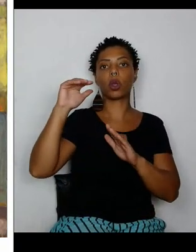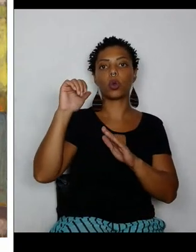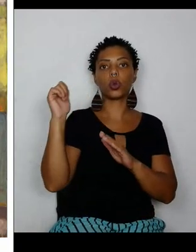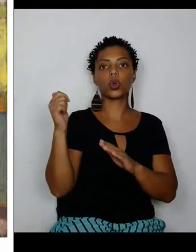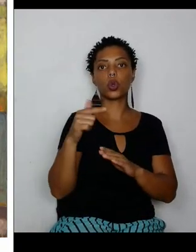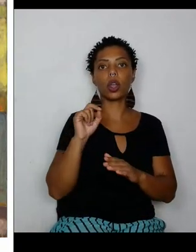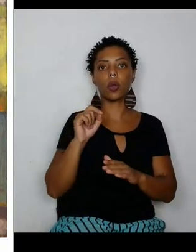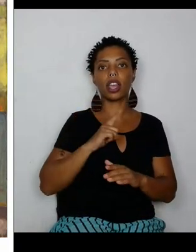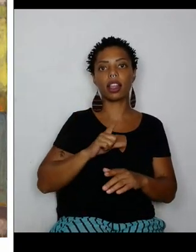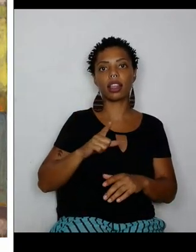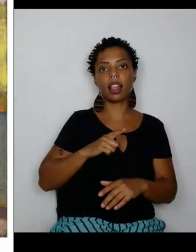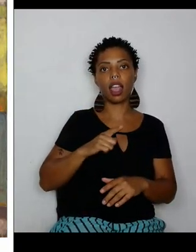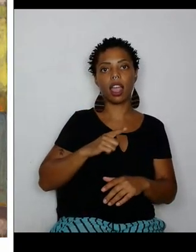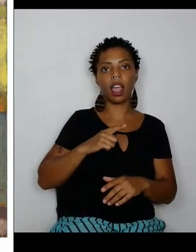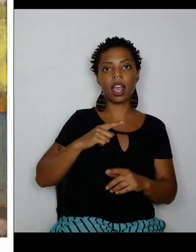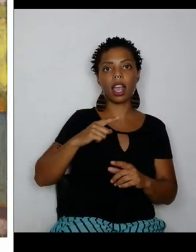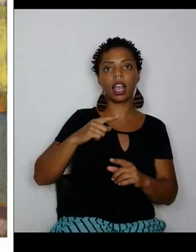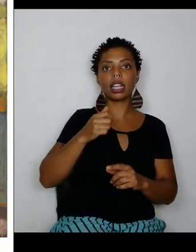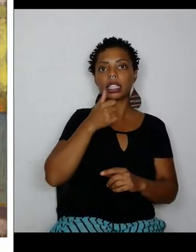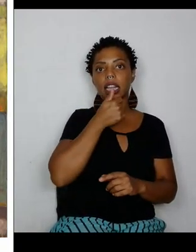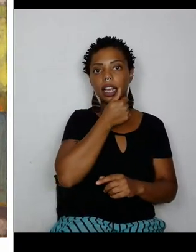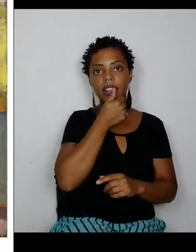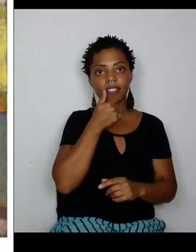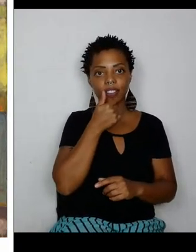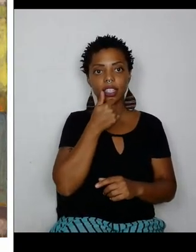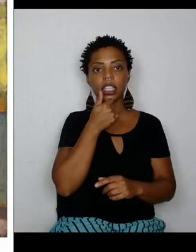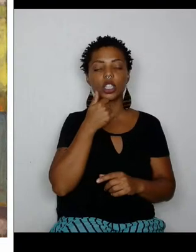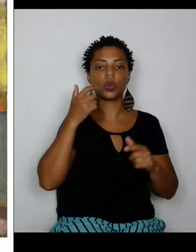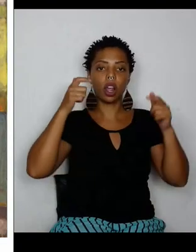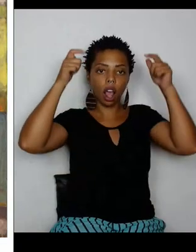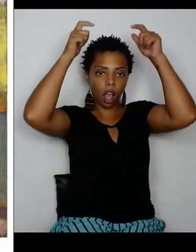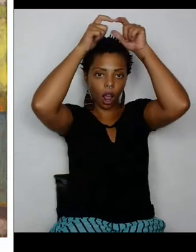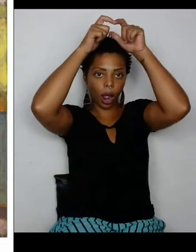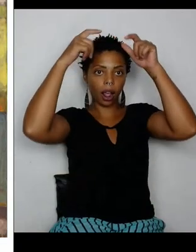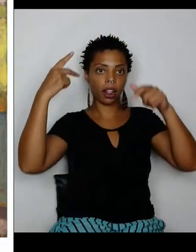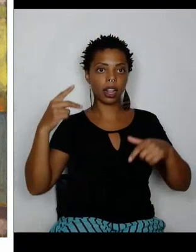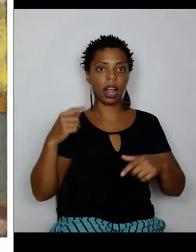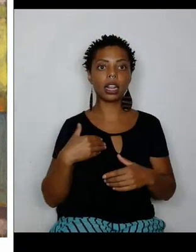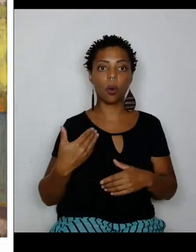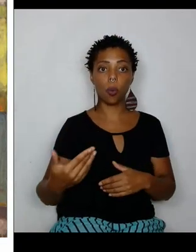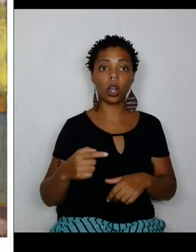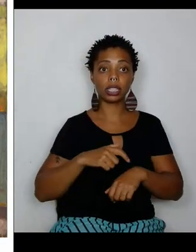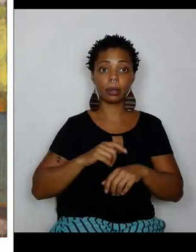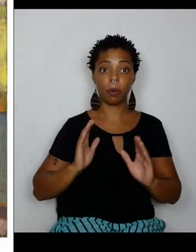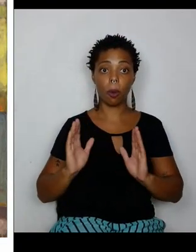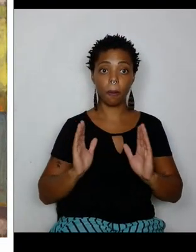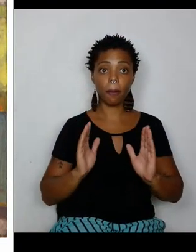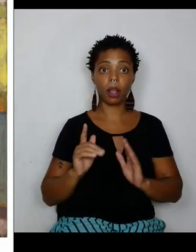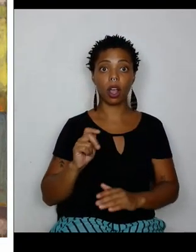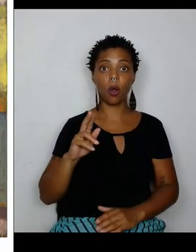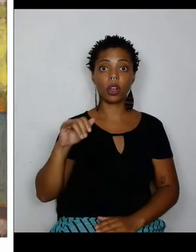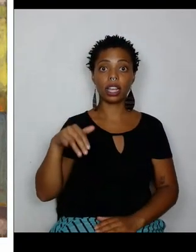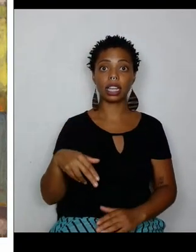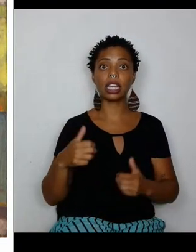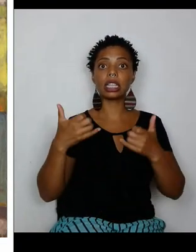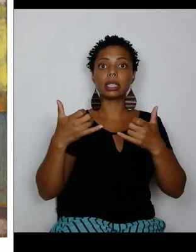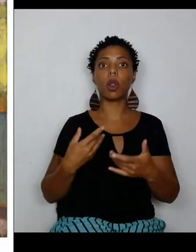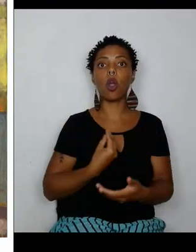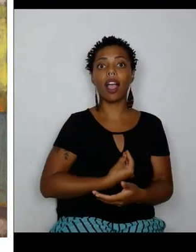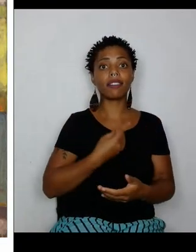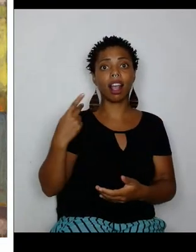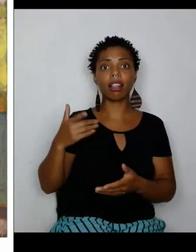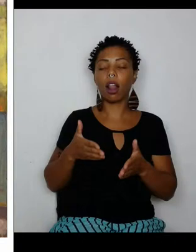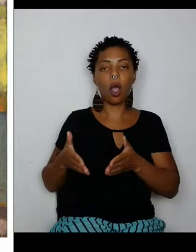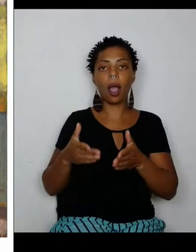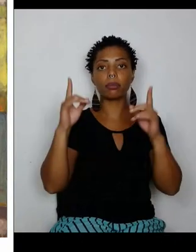during this time gogan described his life as calvary as a calvary and himself as mortal but always living in conflict with